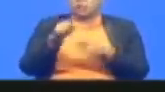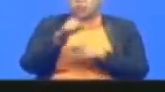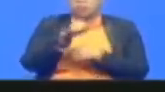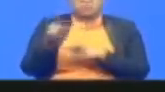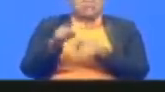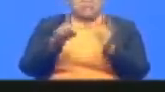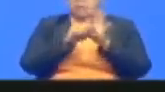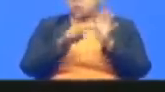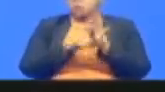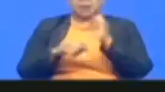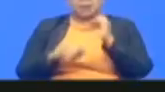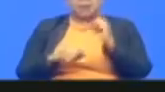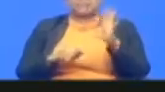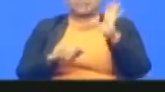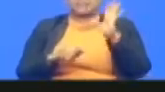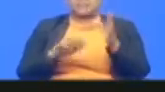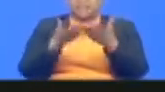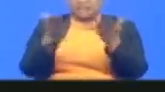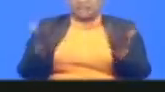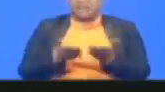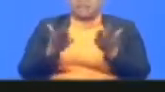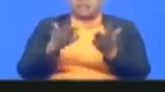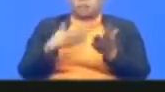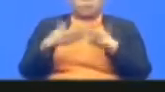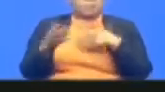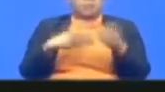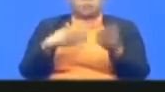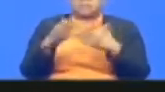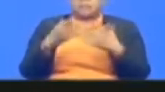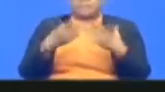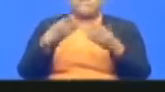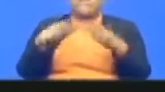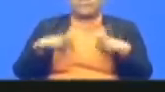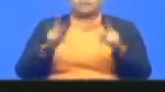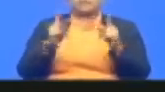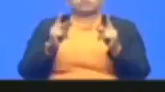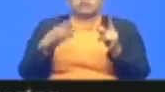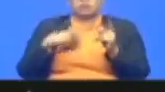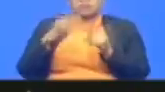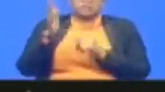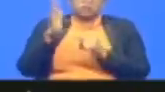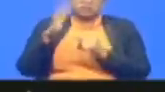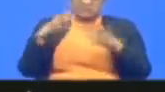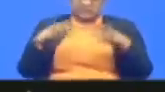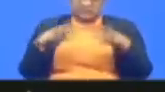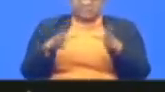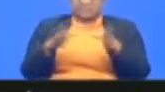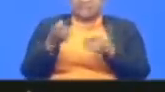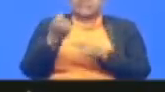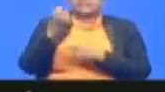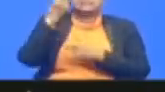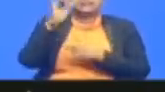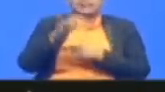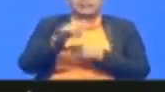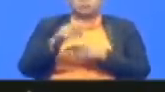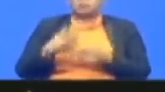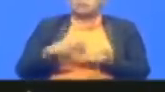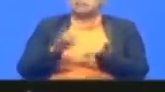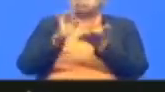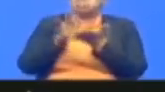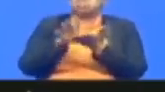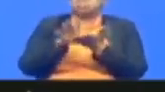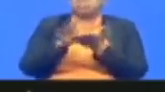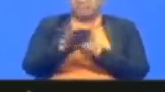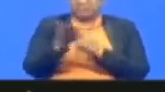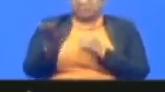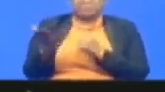illegal immigrants. They are here illegally. And our security team understands that. We will deport them. The